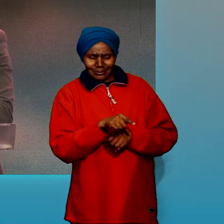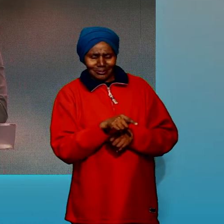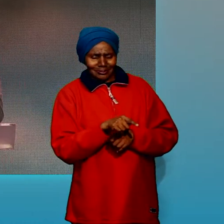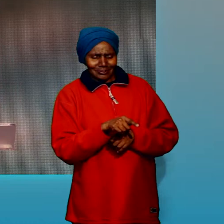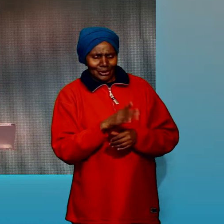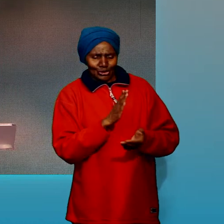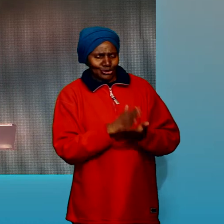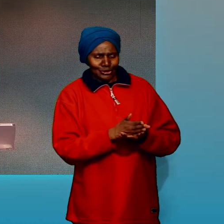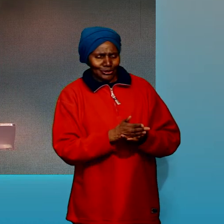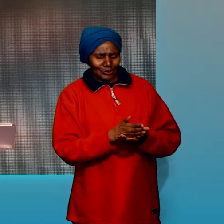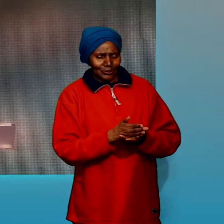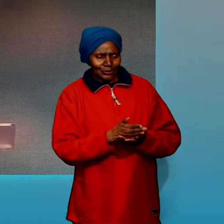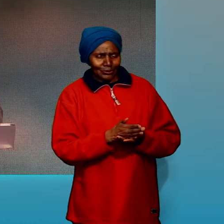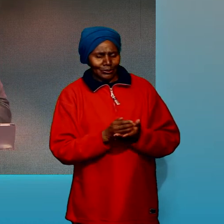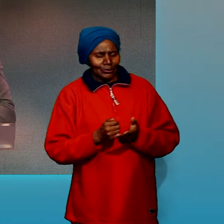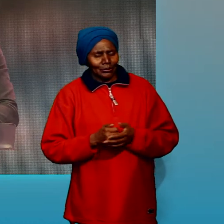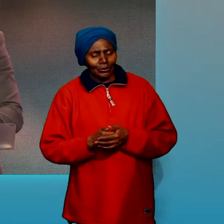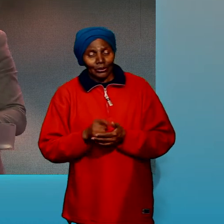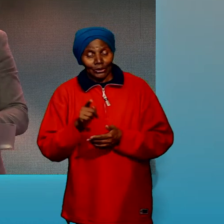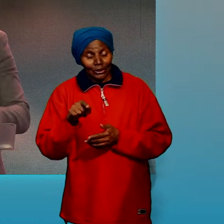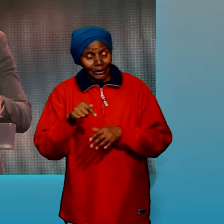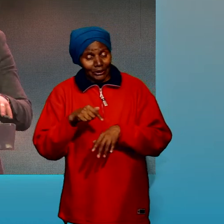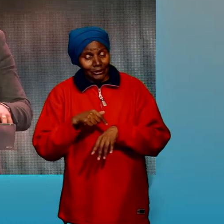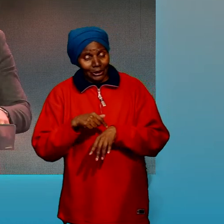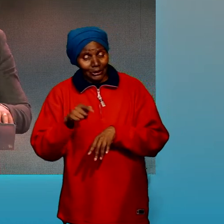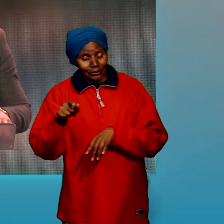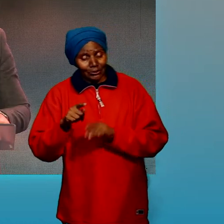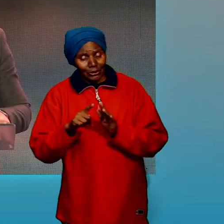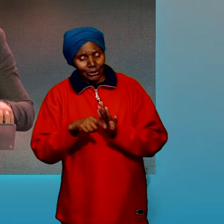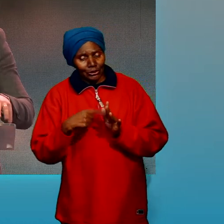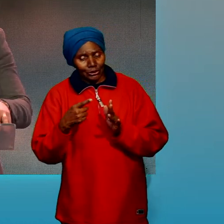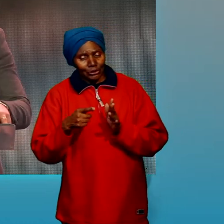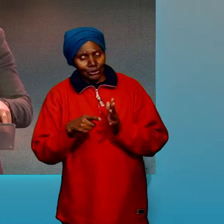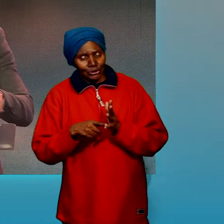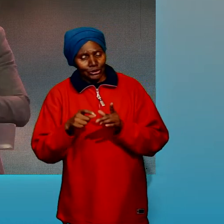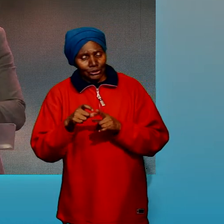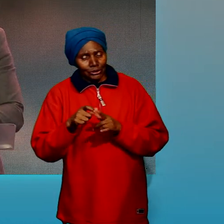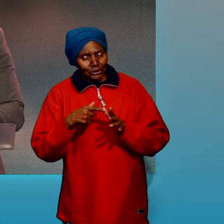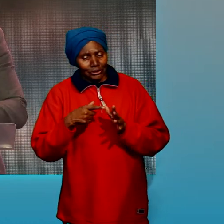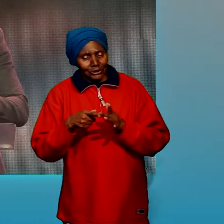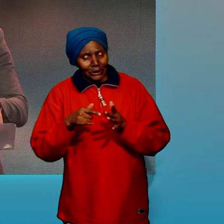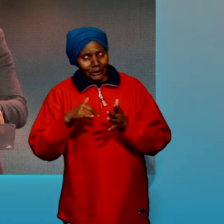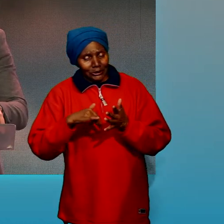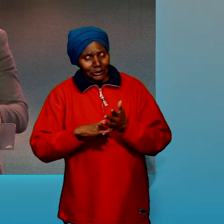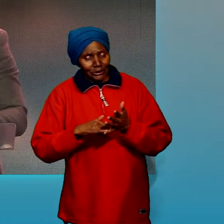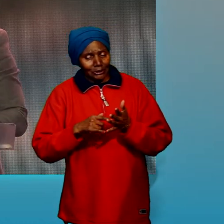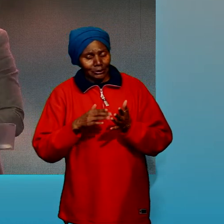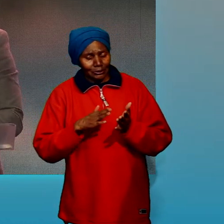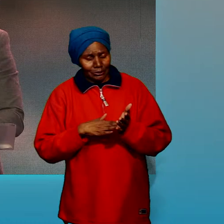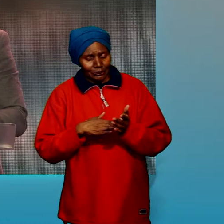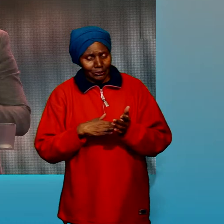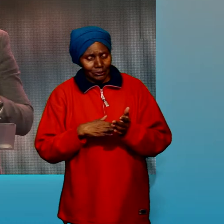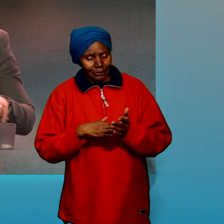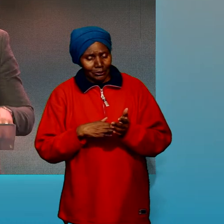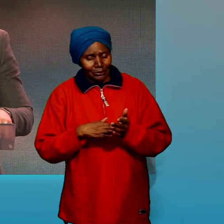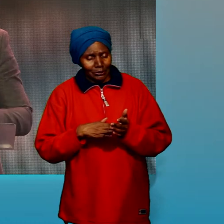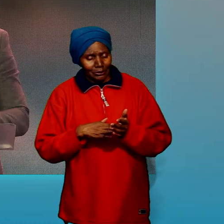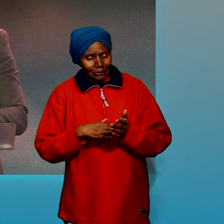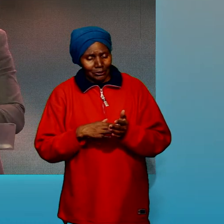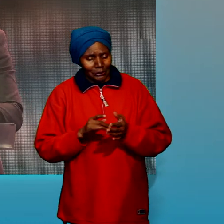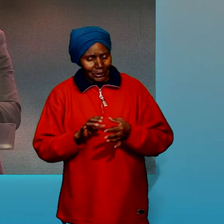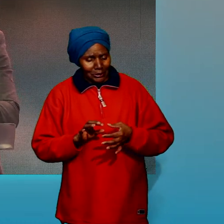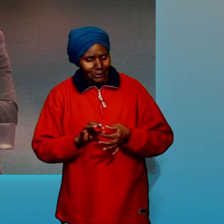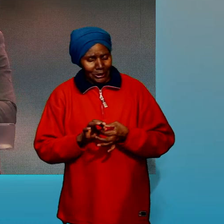that day, orientated around Judaism and the totality of one's religious life, was totally tethered to a temple or a